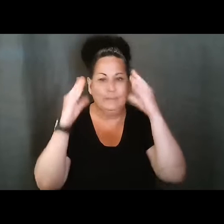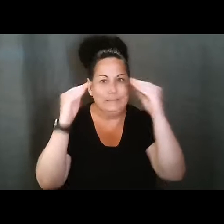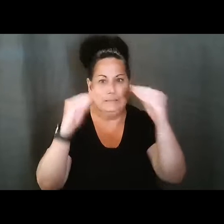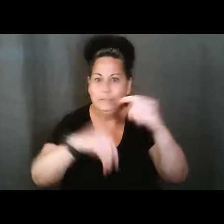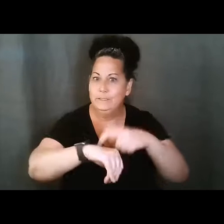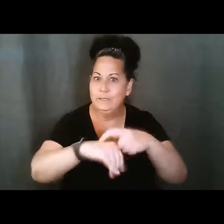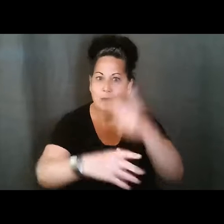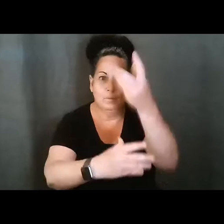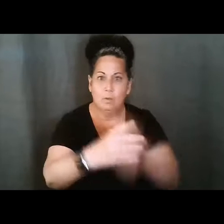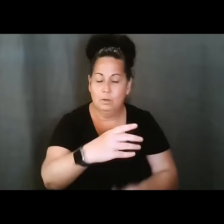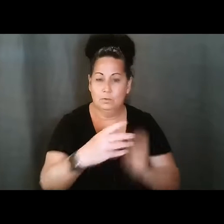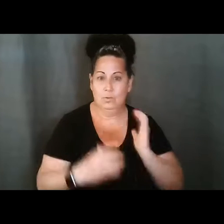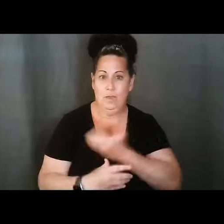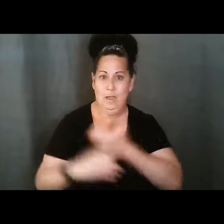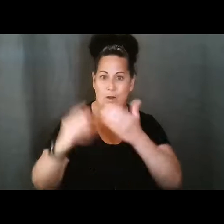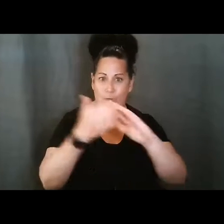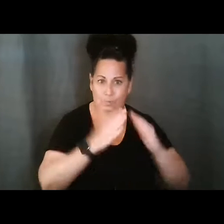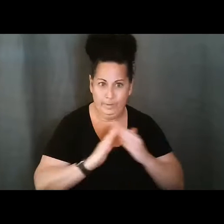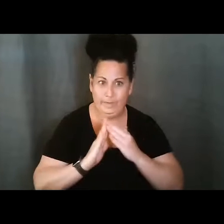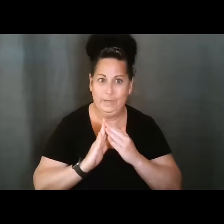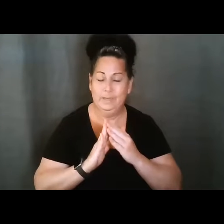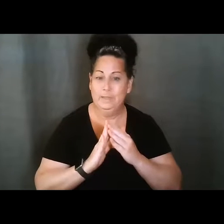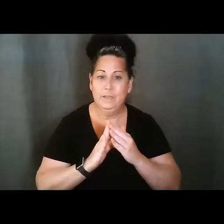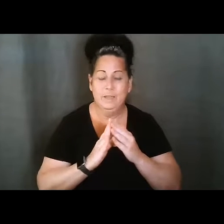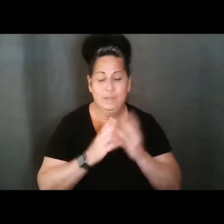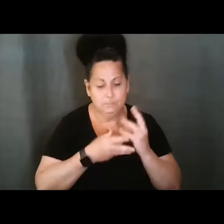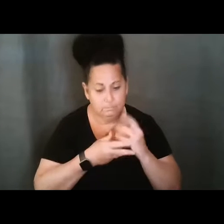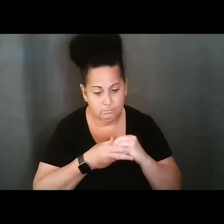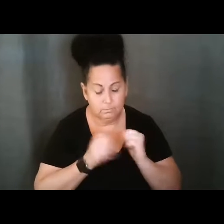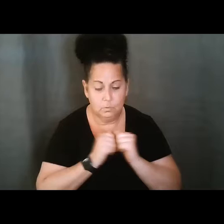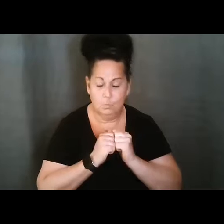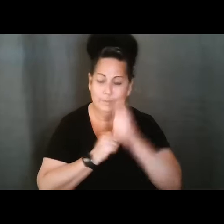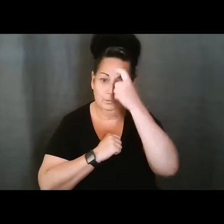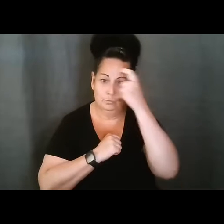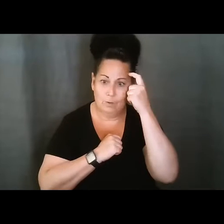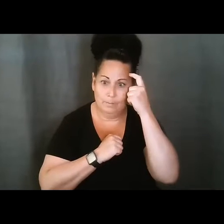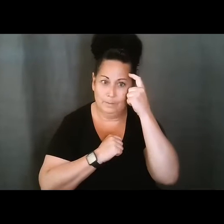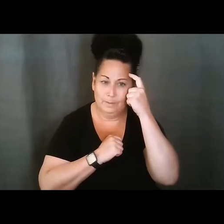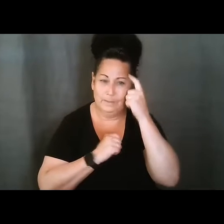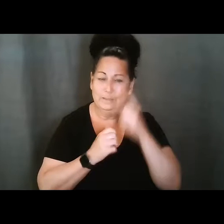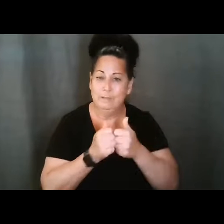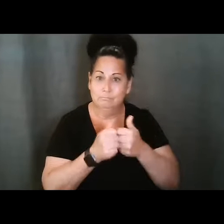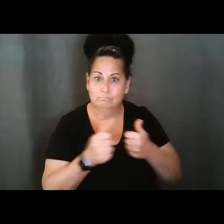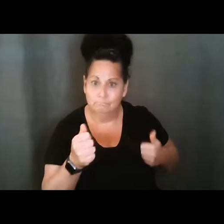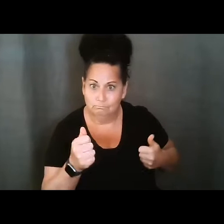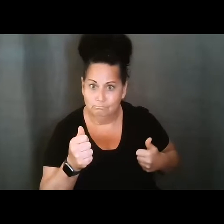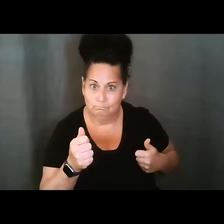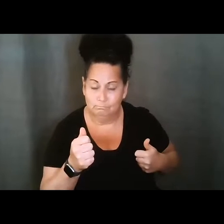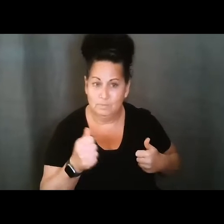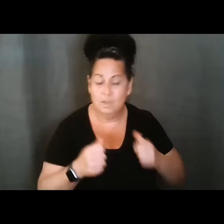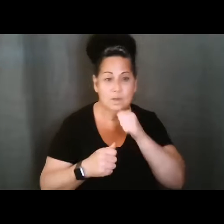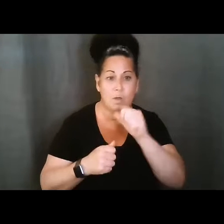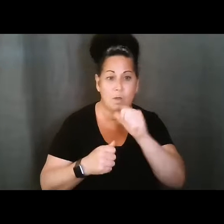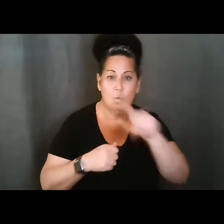is engaged with poverty and trauma, and our children are also, not only just from the physical perspective, but from the